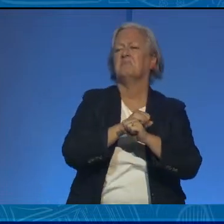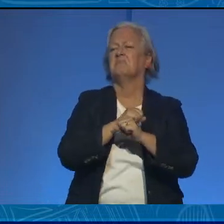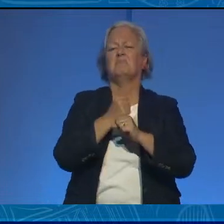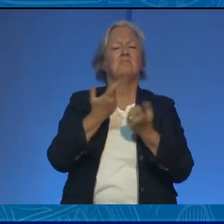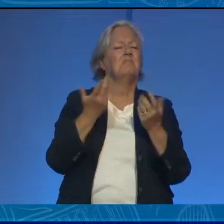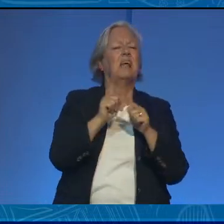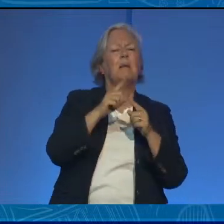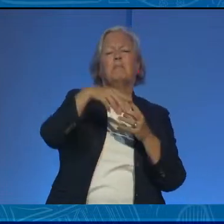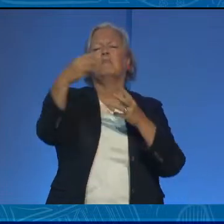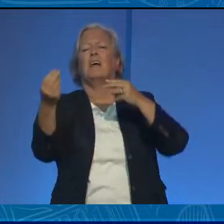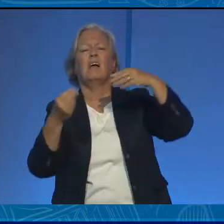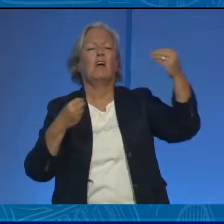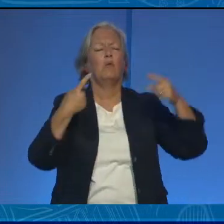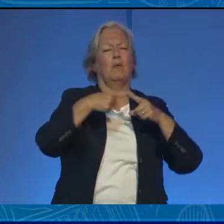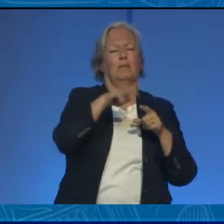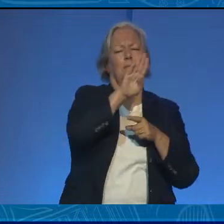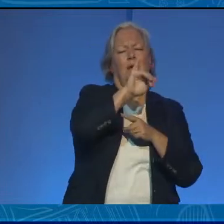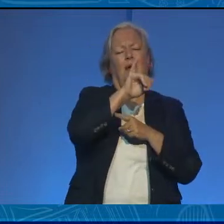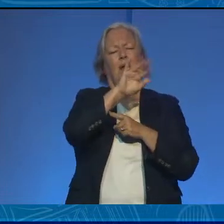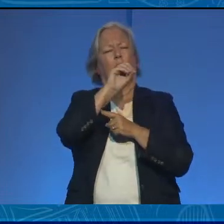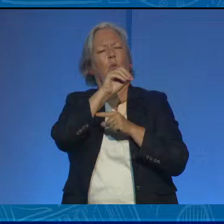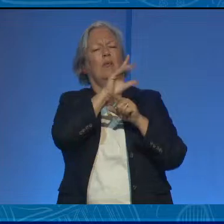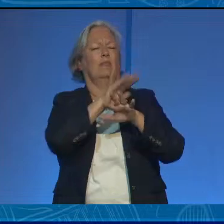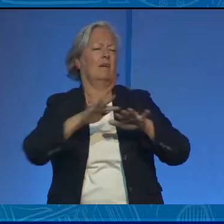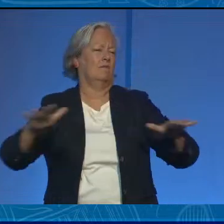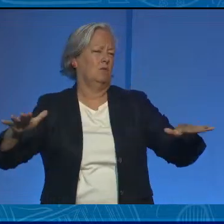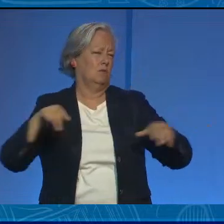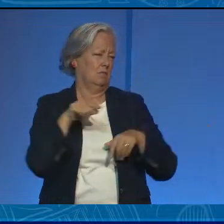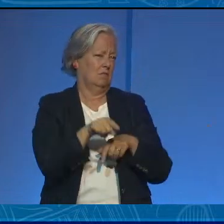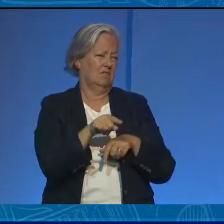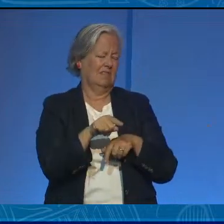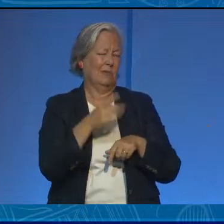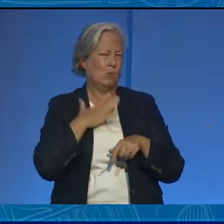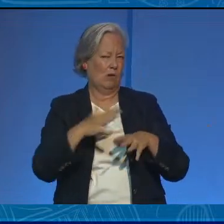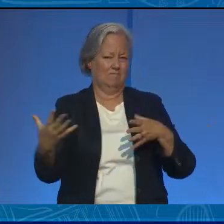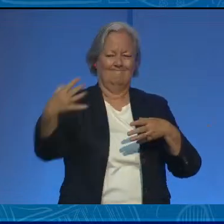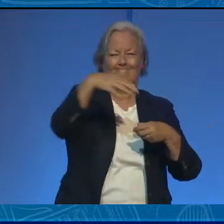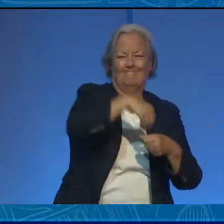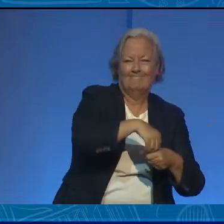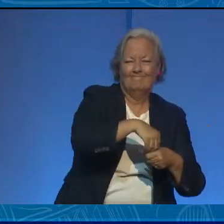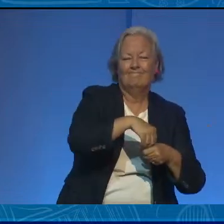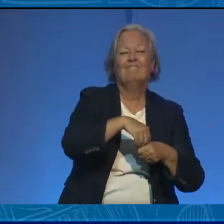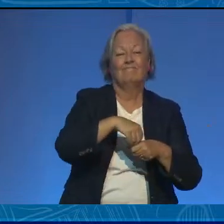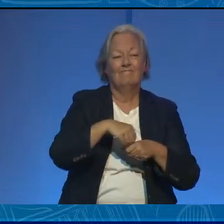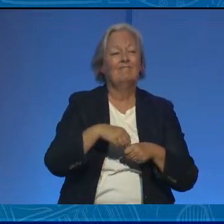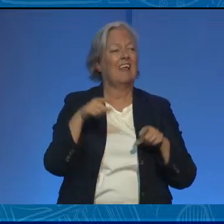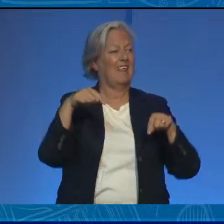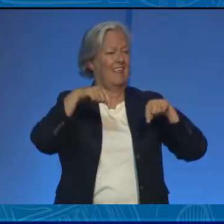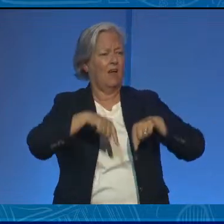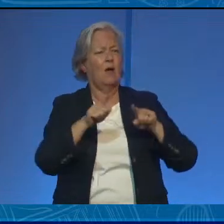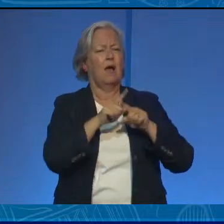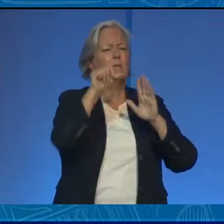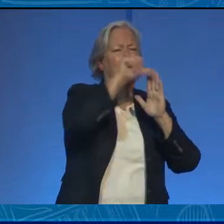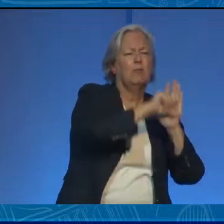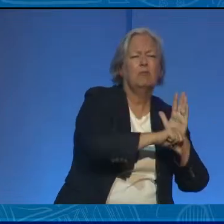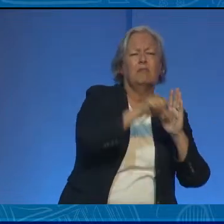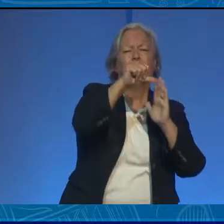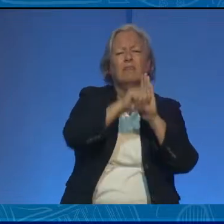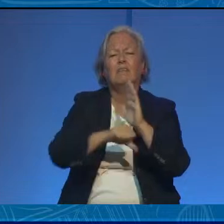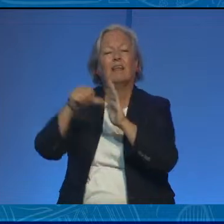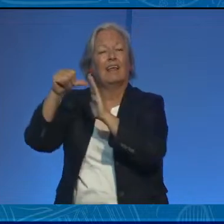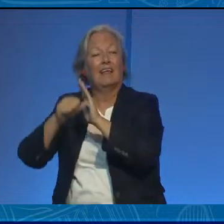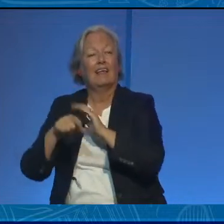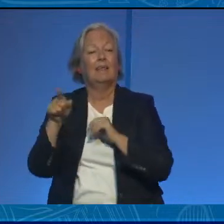and biodiversity. The importance of ridge to reef, ecological integrity, and the role of